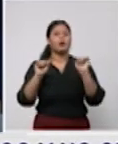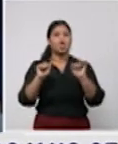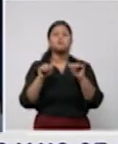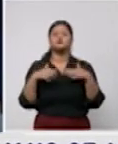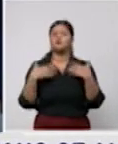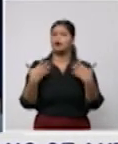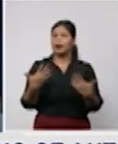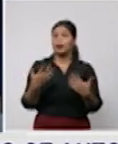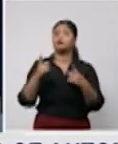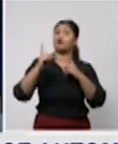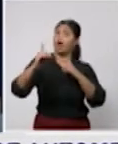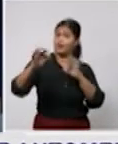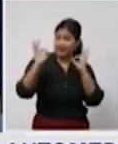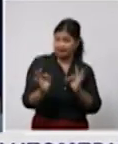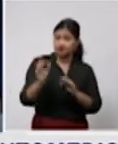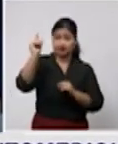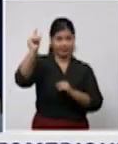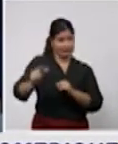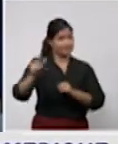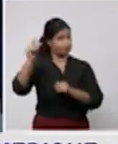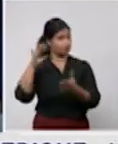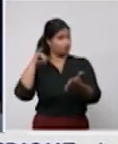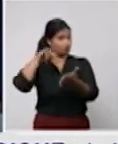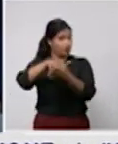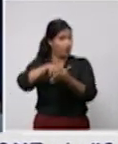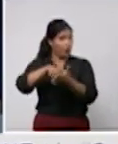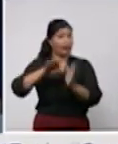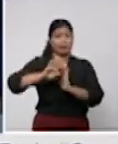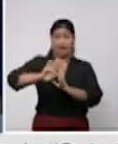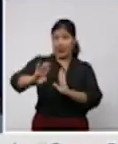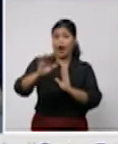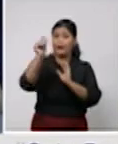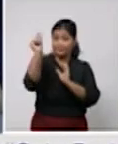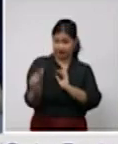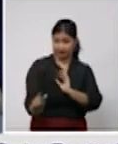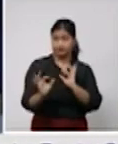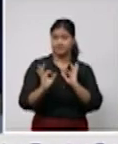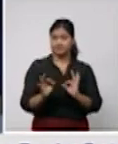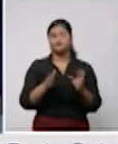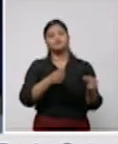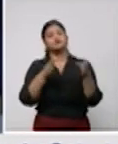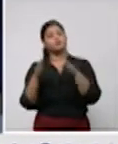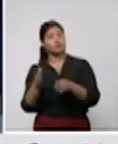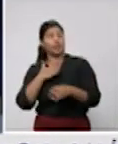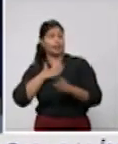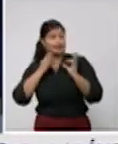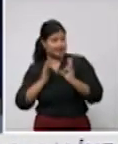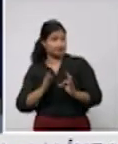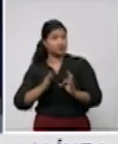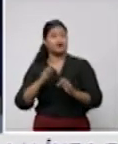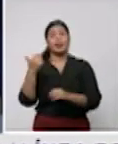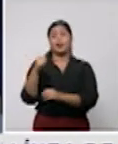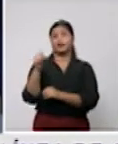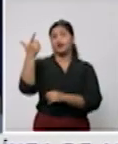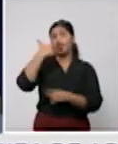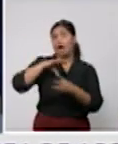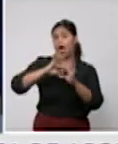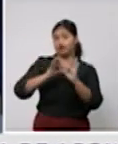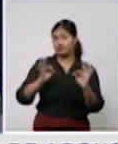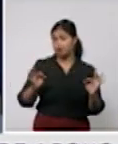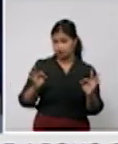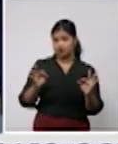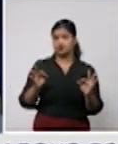of Artemisa and the municipality of Mariel. Meanwhile, 72 are from Havana and